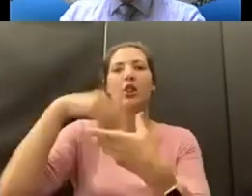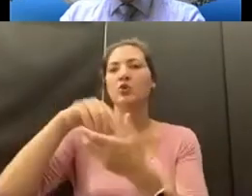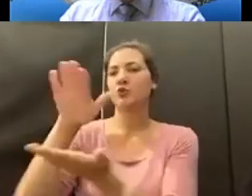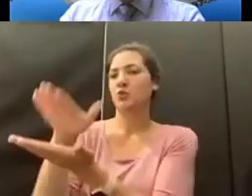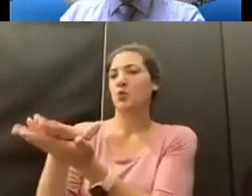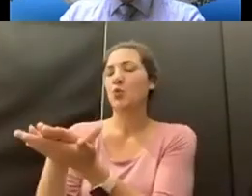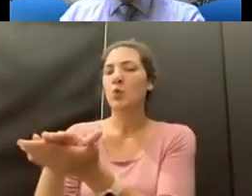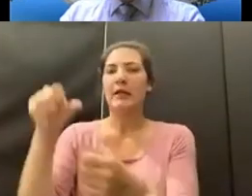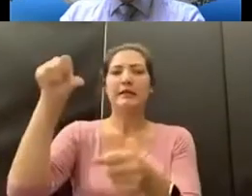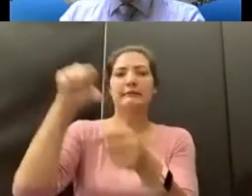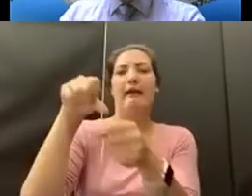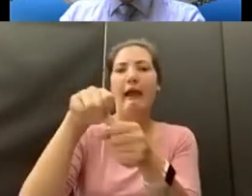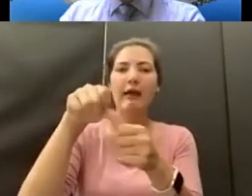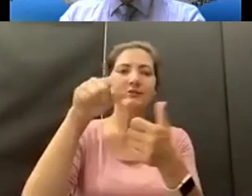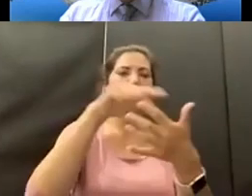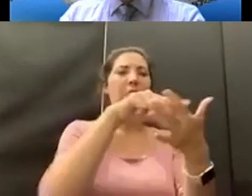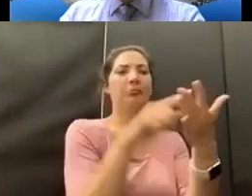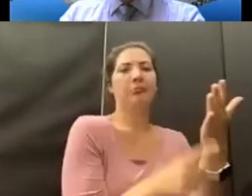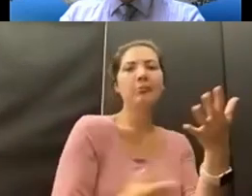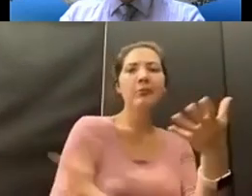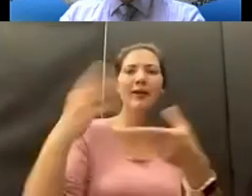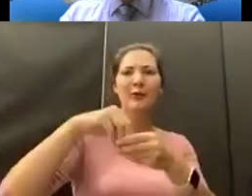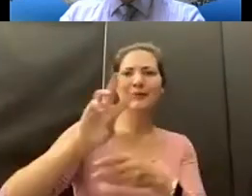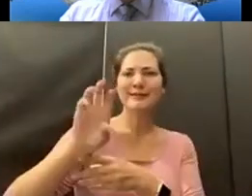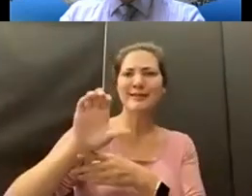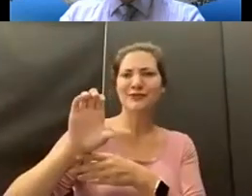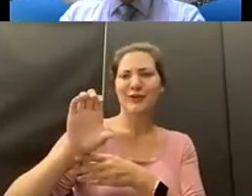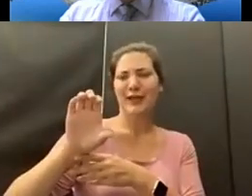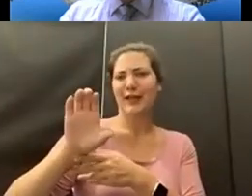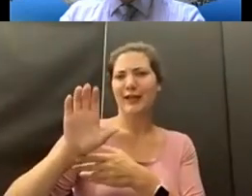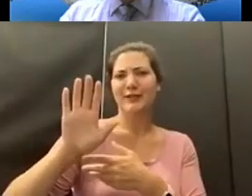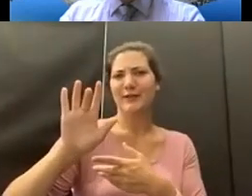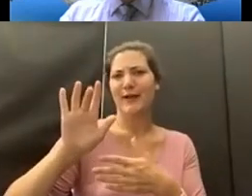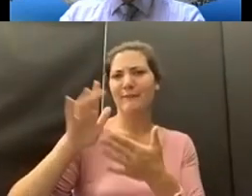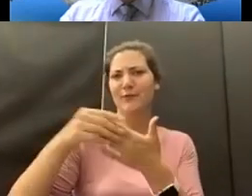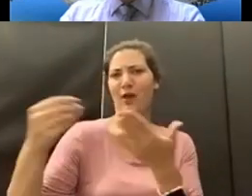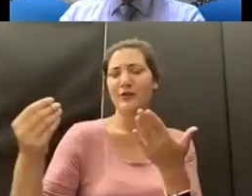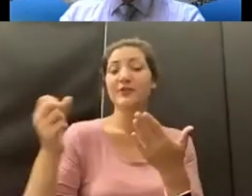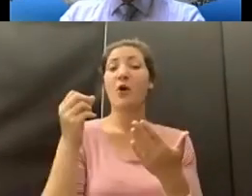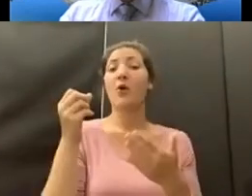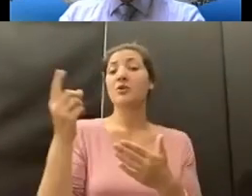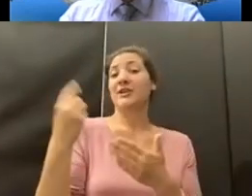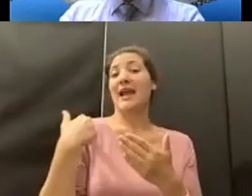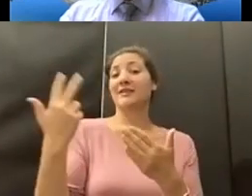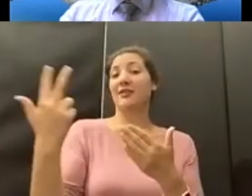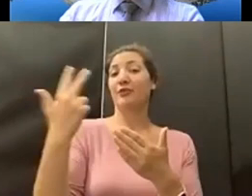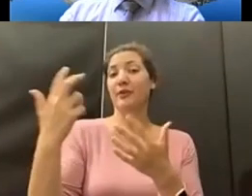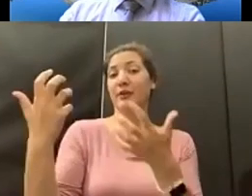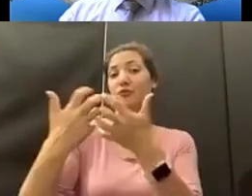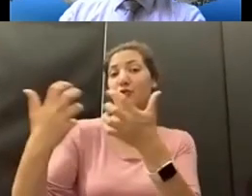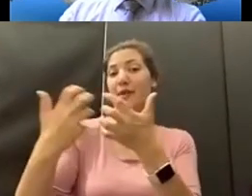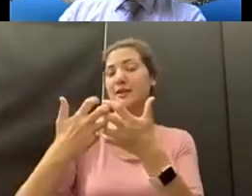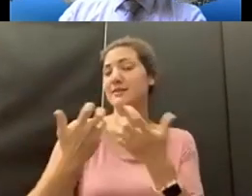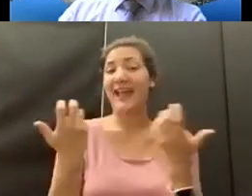gas and with everything that she's doing. So she has three other roommates. Yeah. And, you know, that's how it